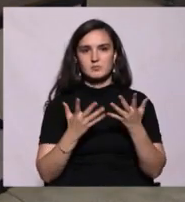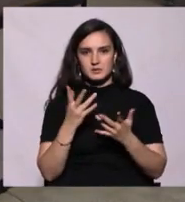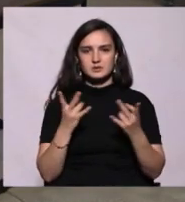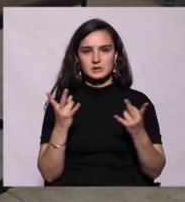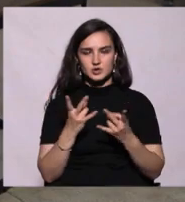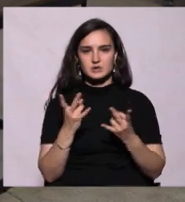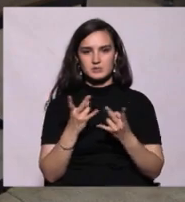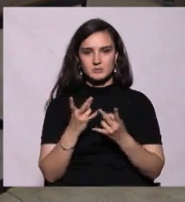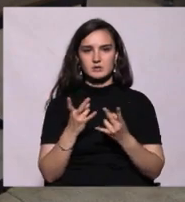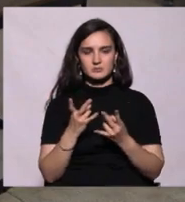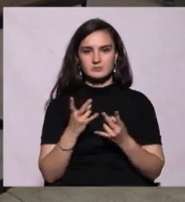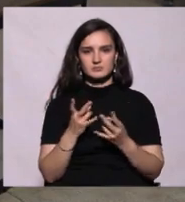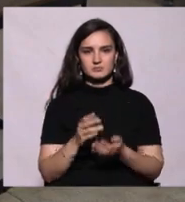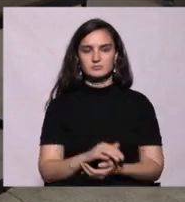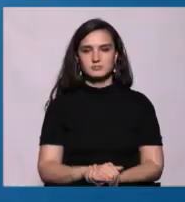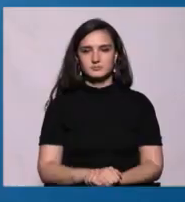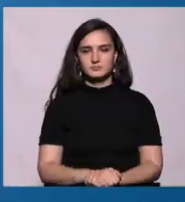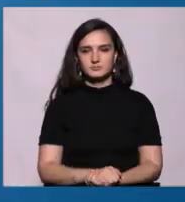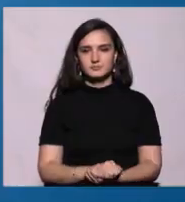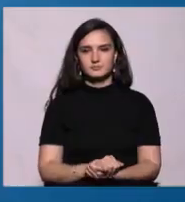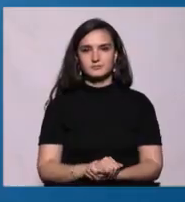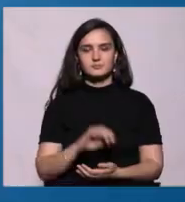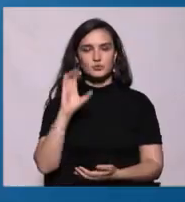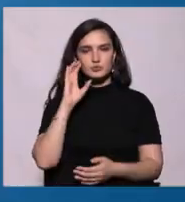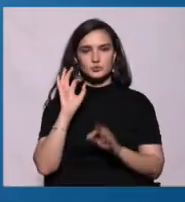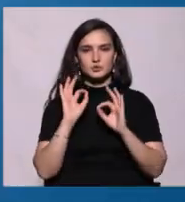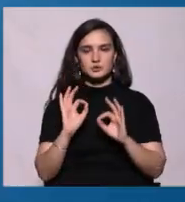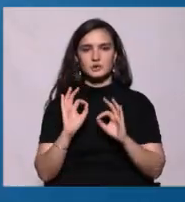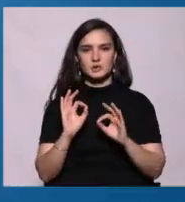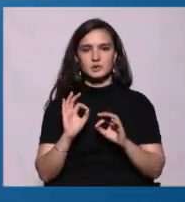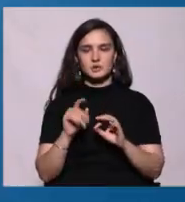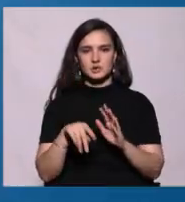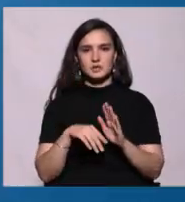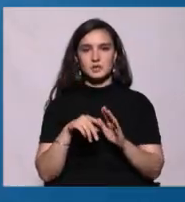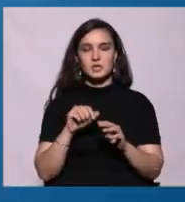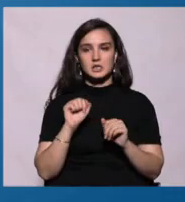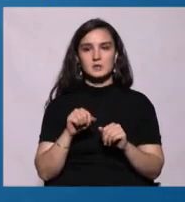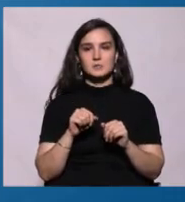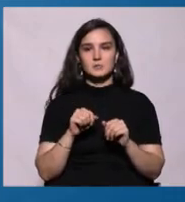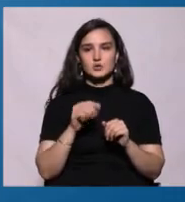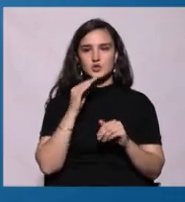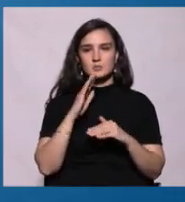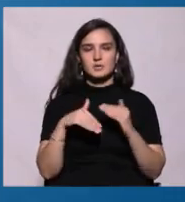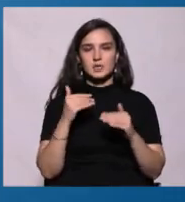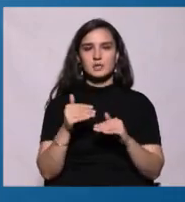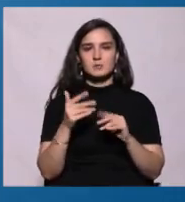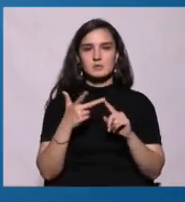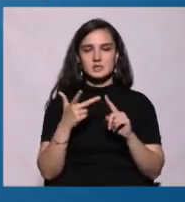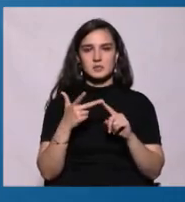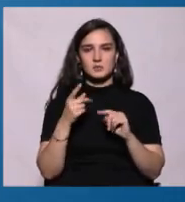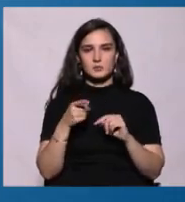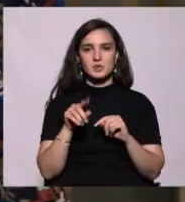need to... You need to listen. Yeah, right. Listen carefully would be our next tip. Tip number